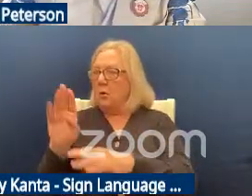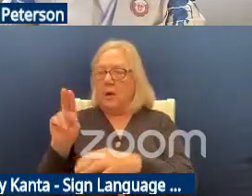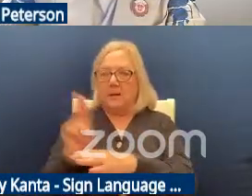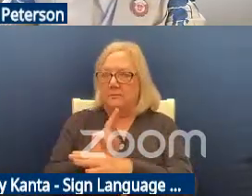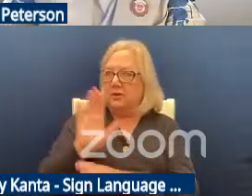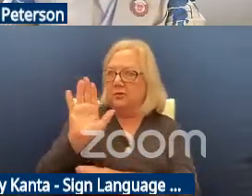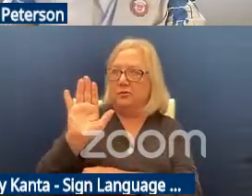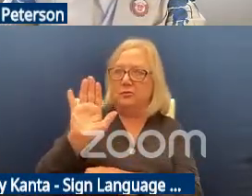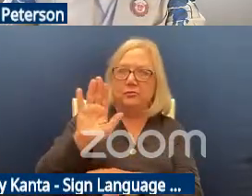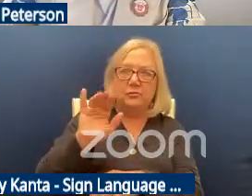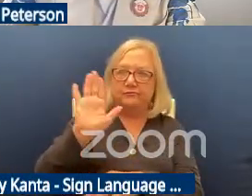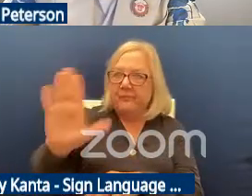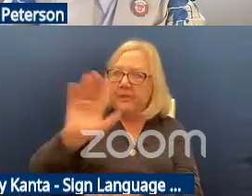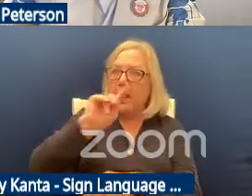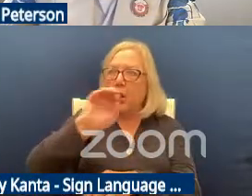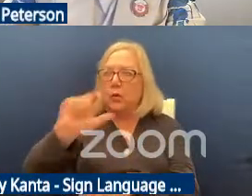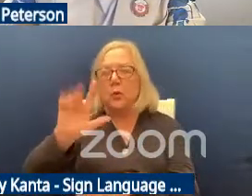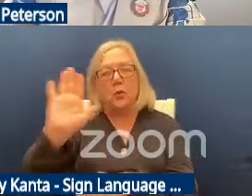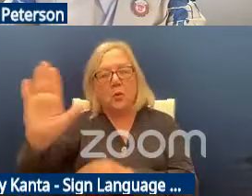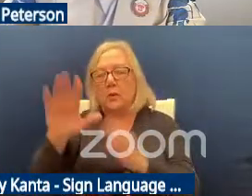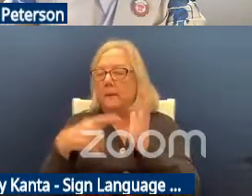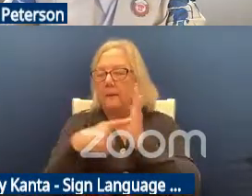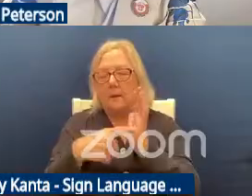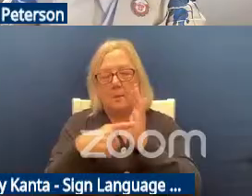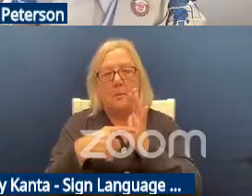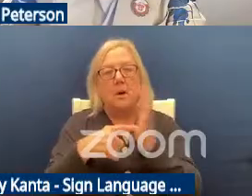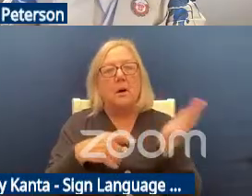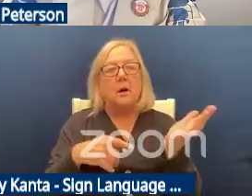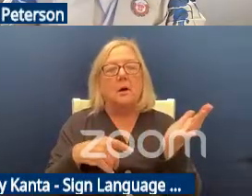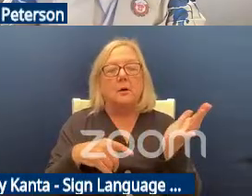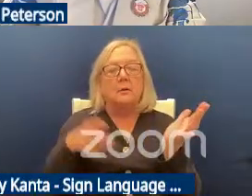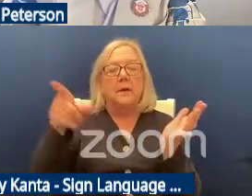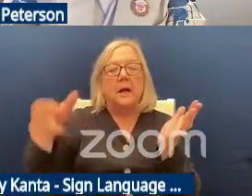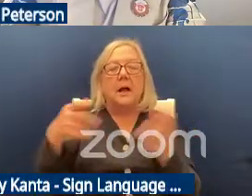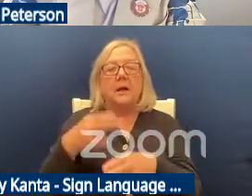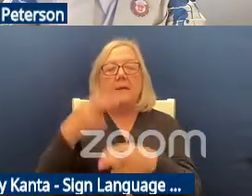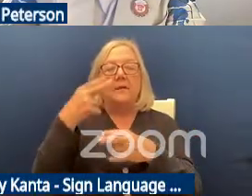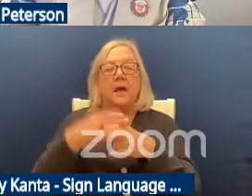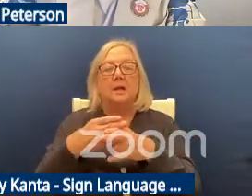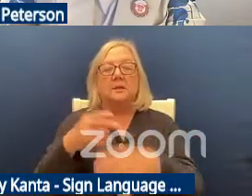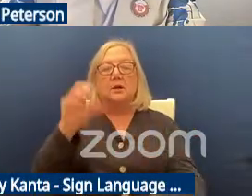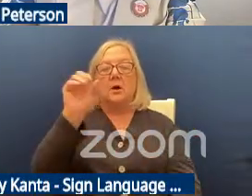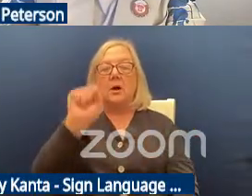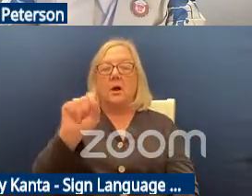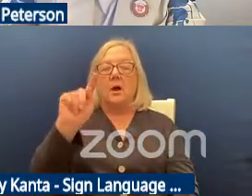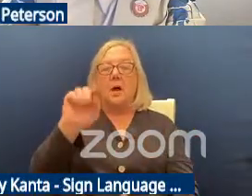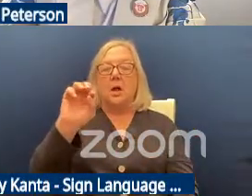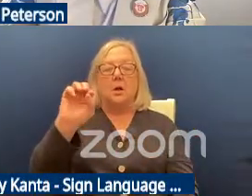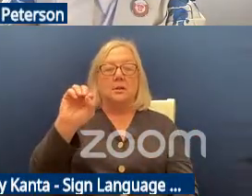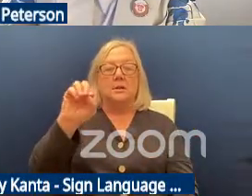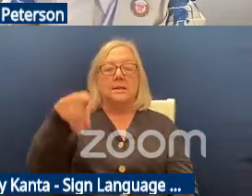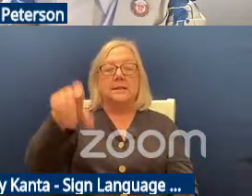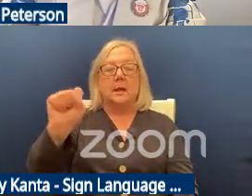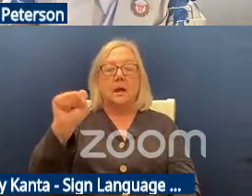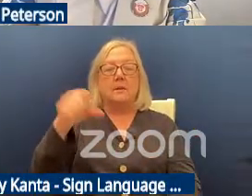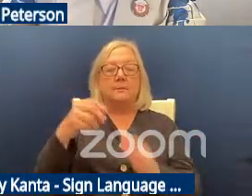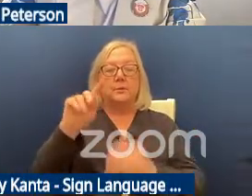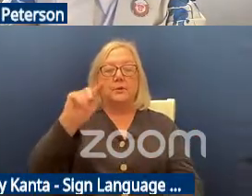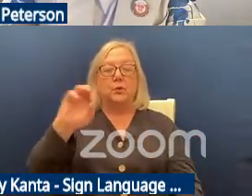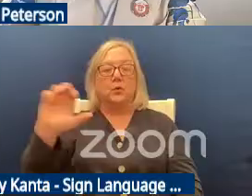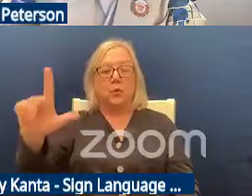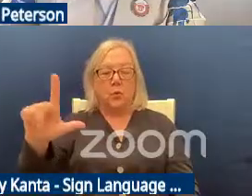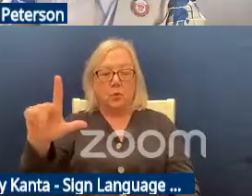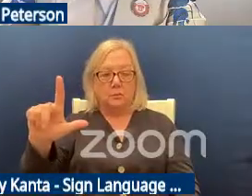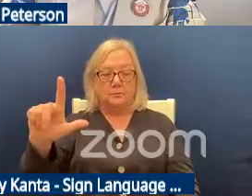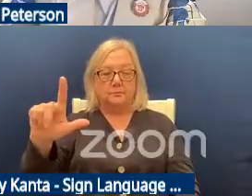should be, and that's defined as the STOPS tool. And that when the data produced in the STOPS model